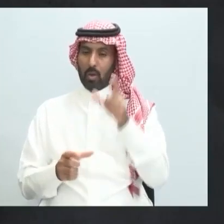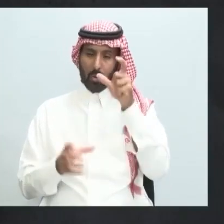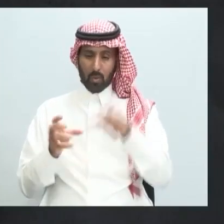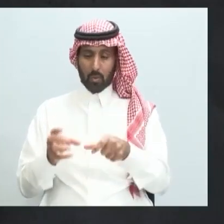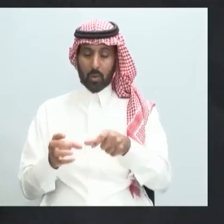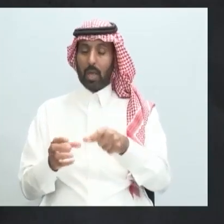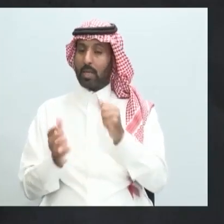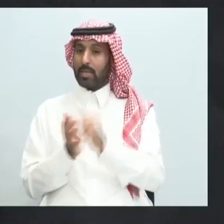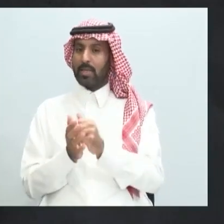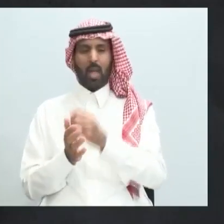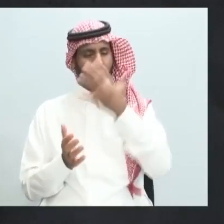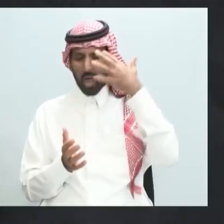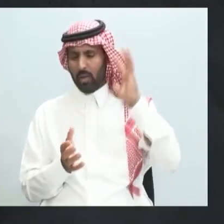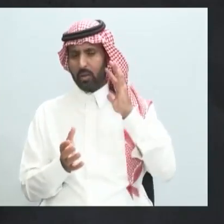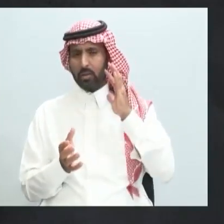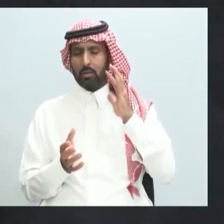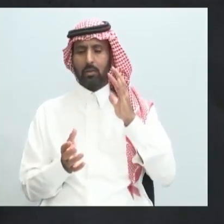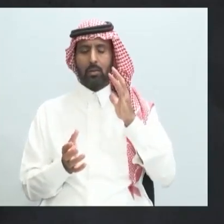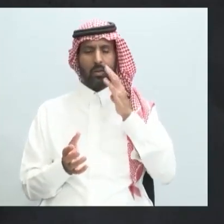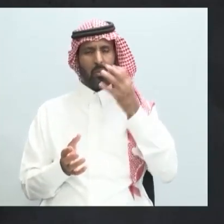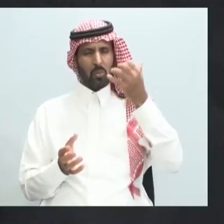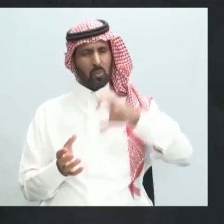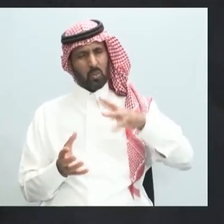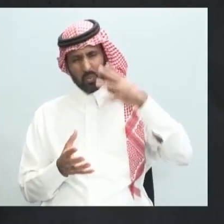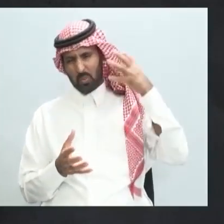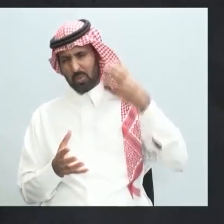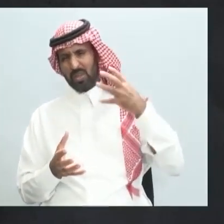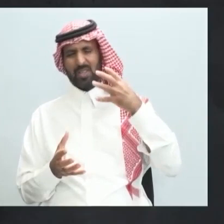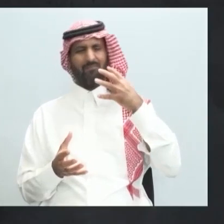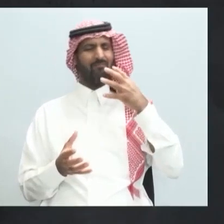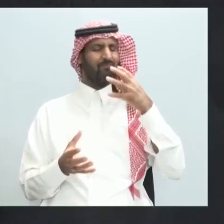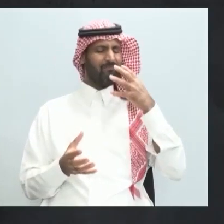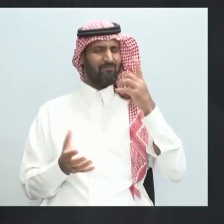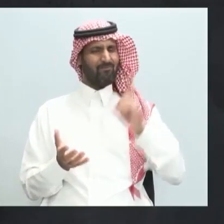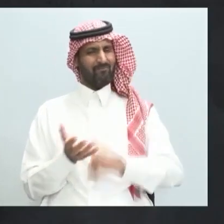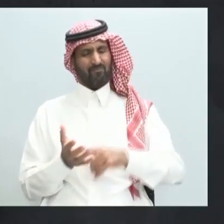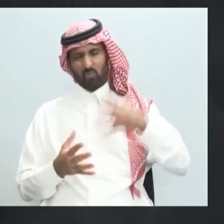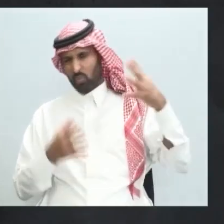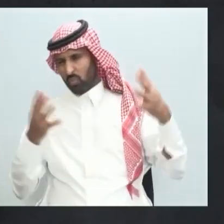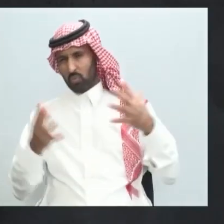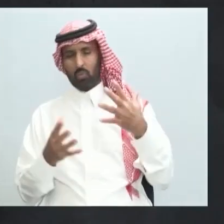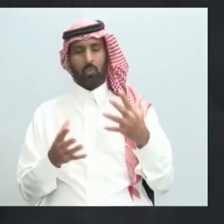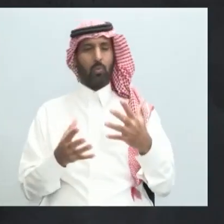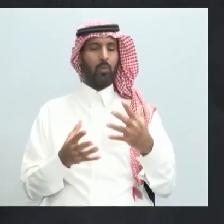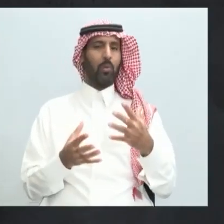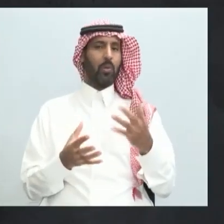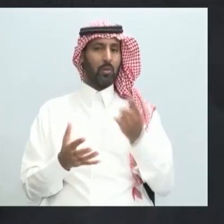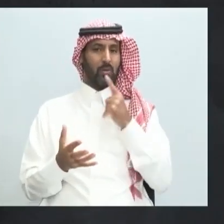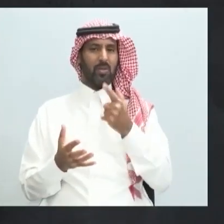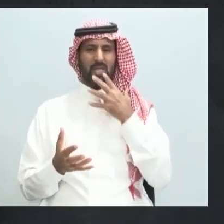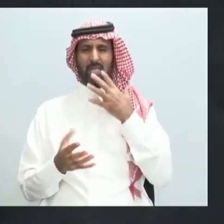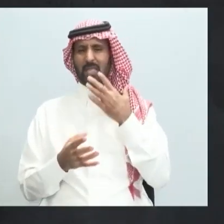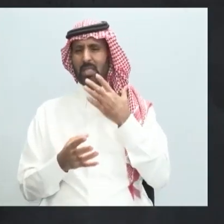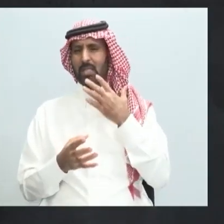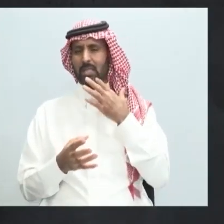storms. Any storm, whether it's a bad mood, whether it's a real actual storm, maybe it's something I'm suffering